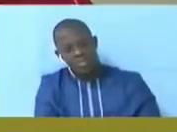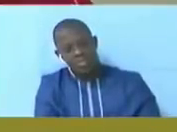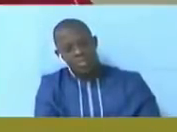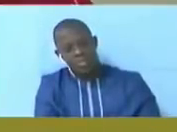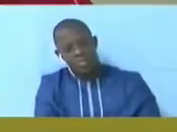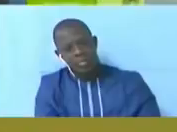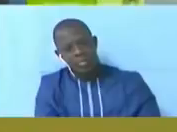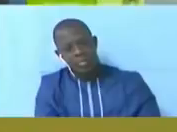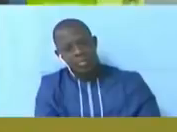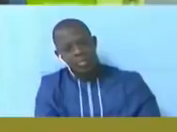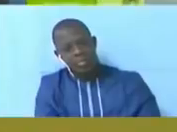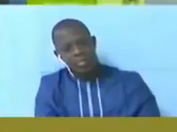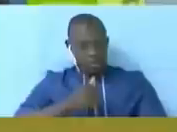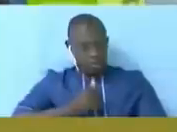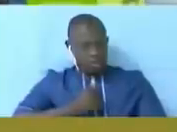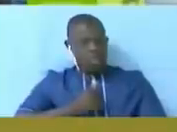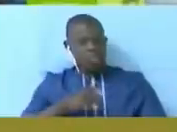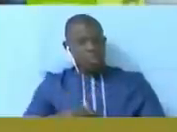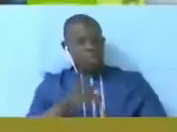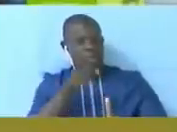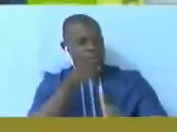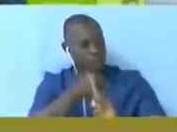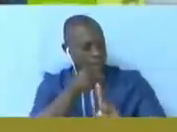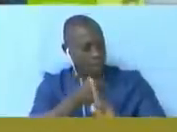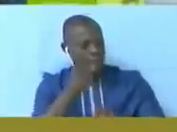dao bankulu kang, ntebe diamu la.